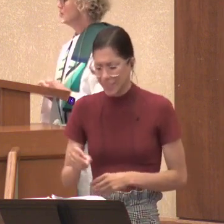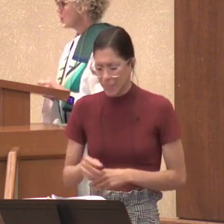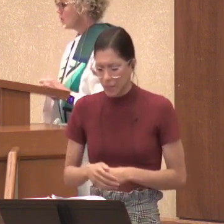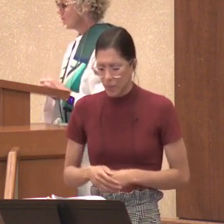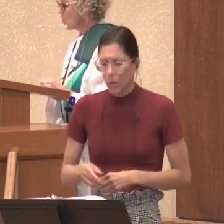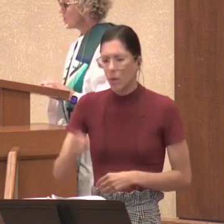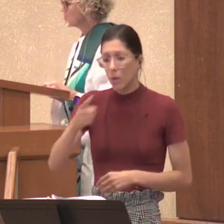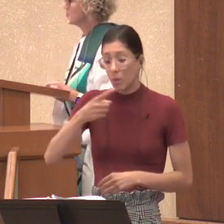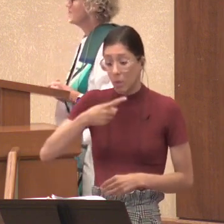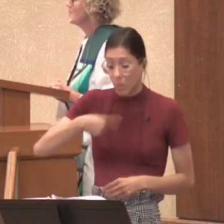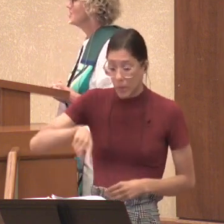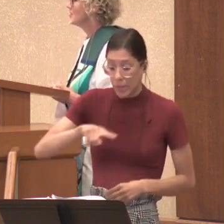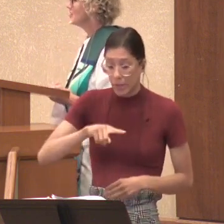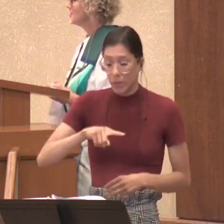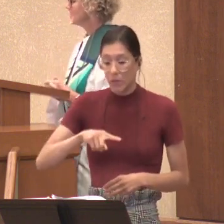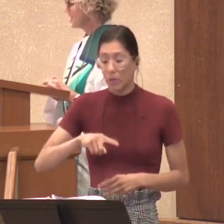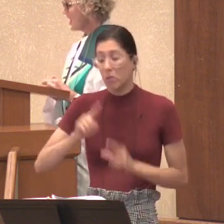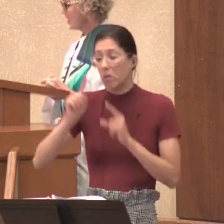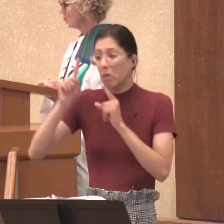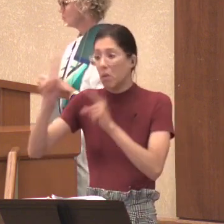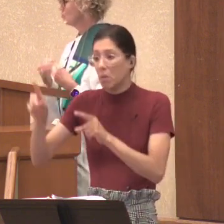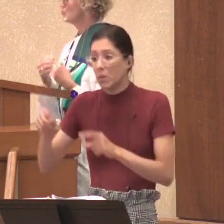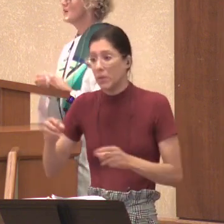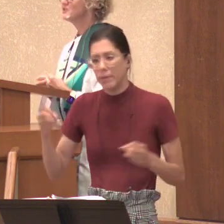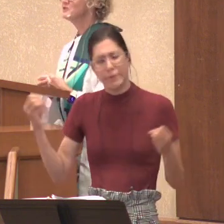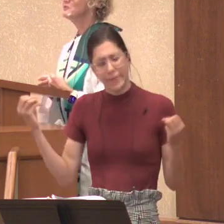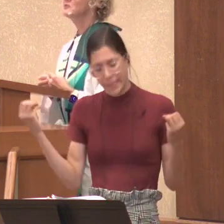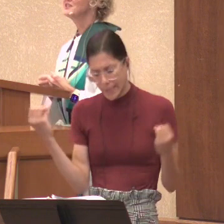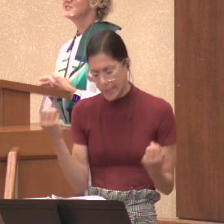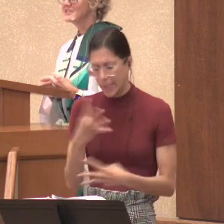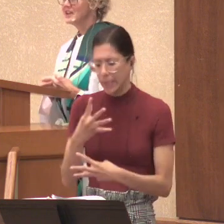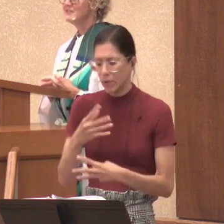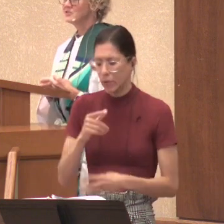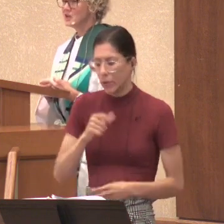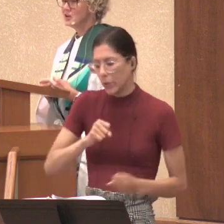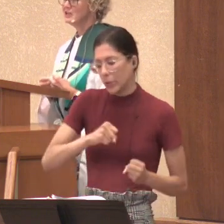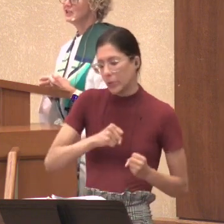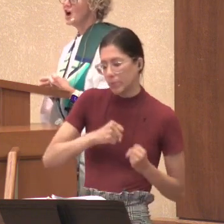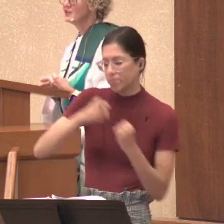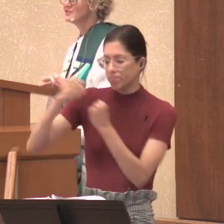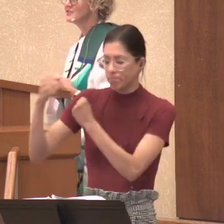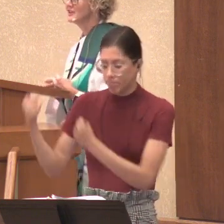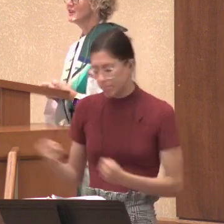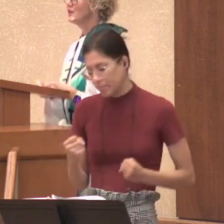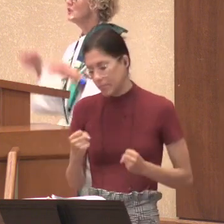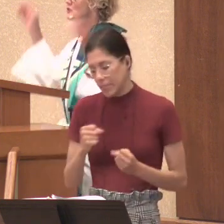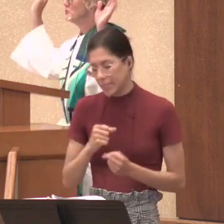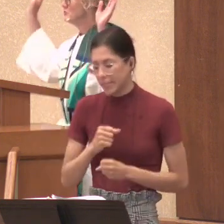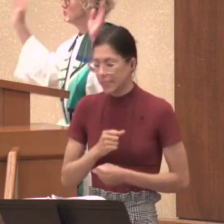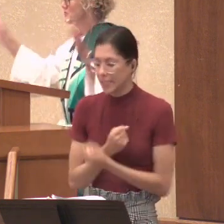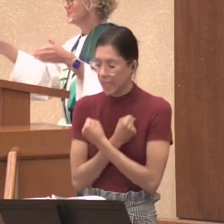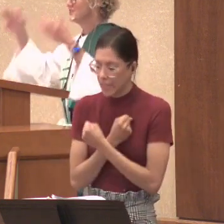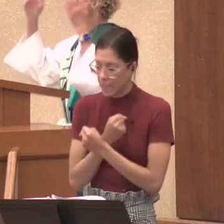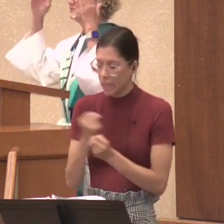we go forward with a fearless God who rescues and saves the lost.